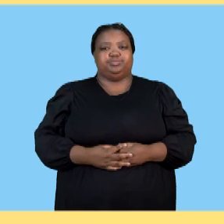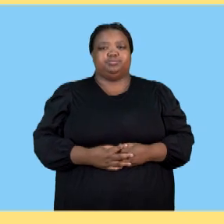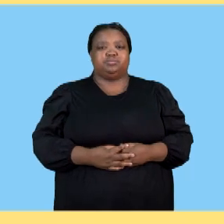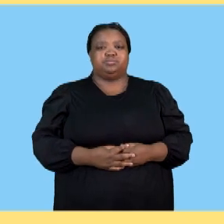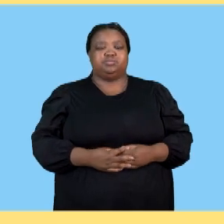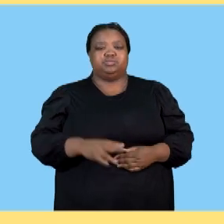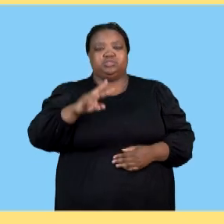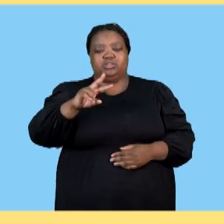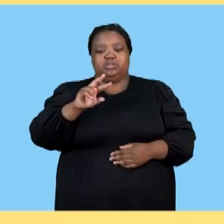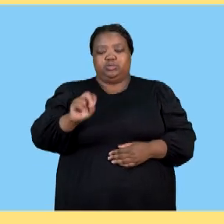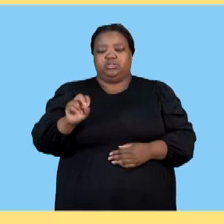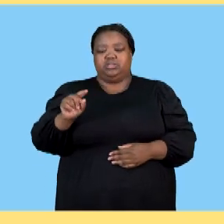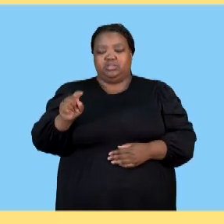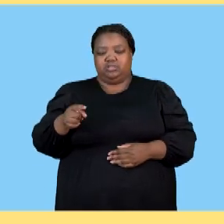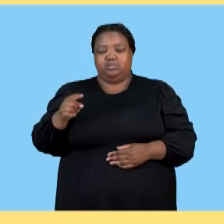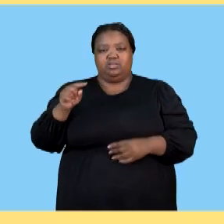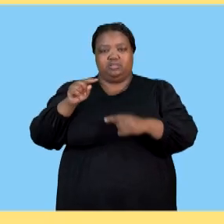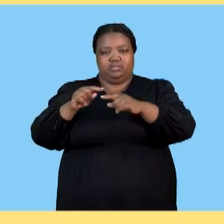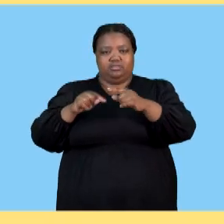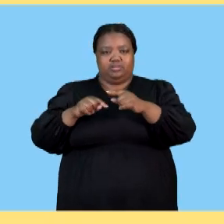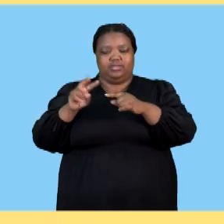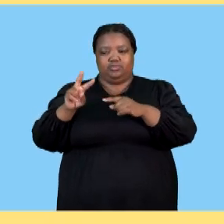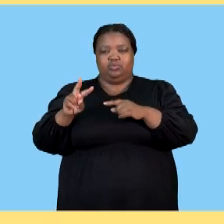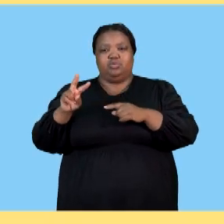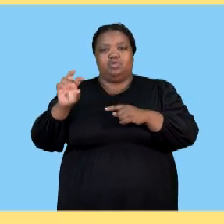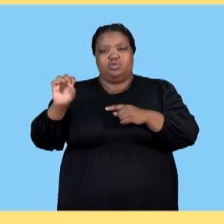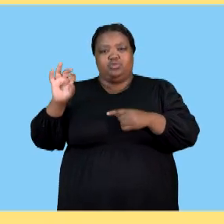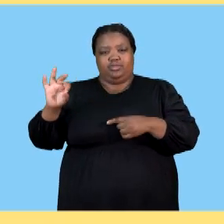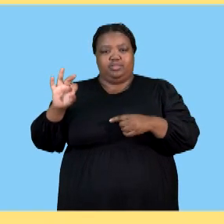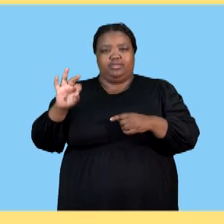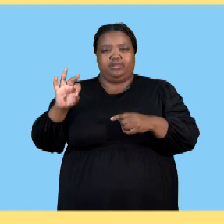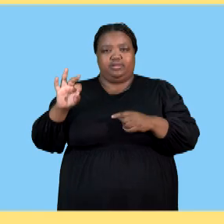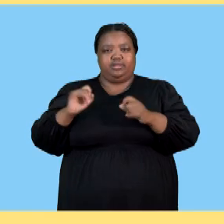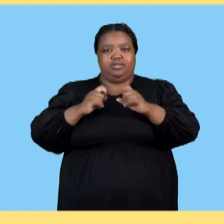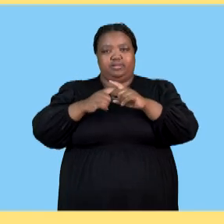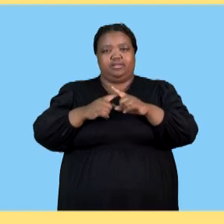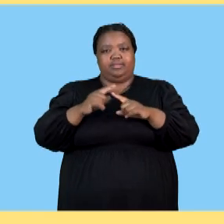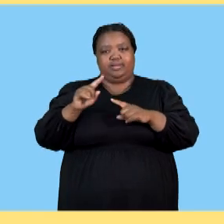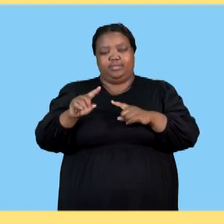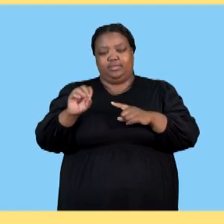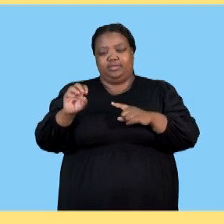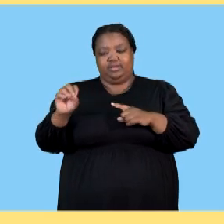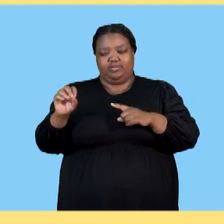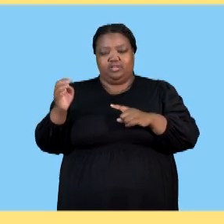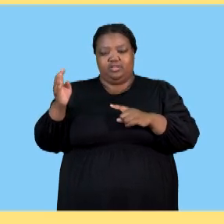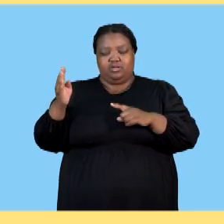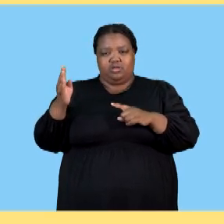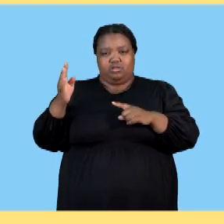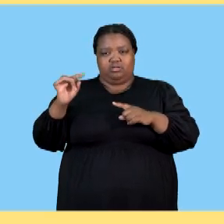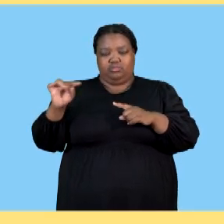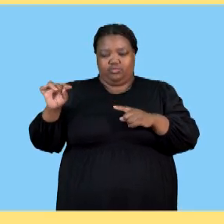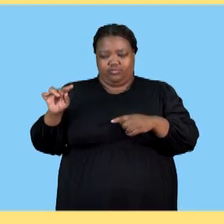It is 20,000 divided by 203,000 multiplied by 100/1. And your answer will